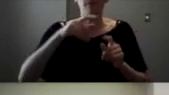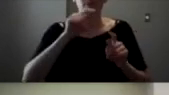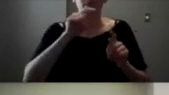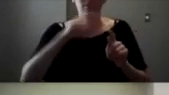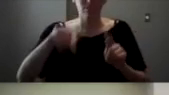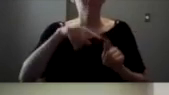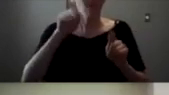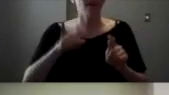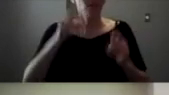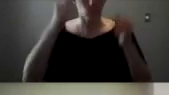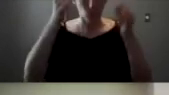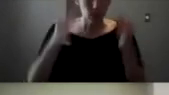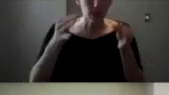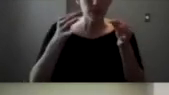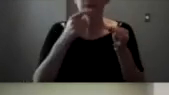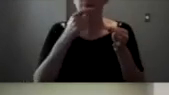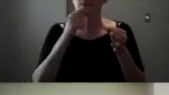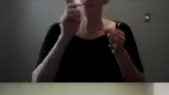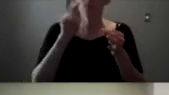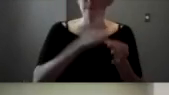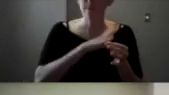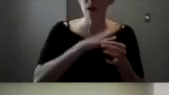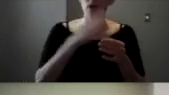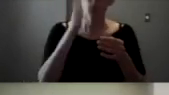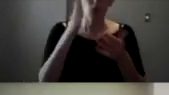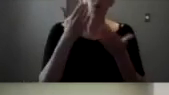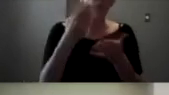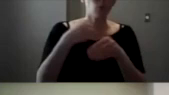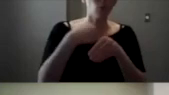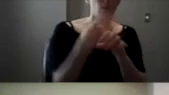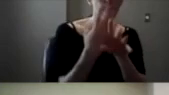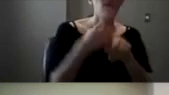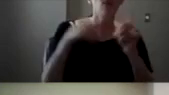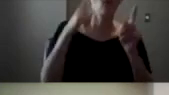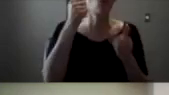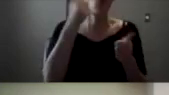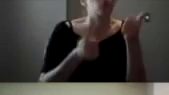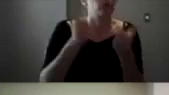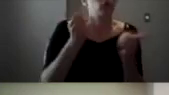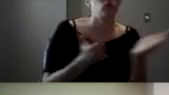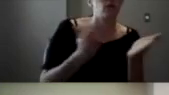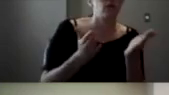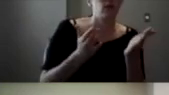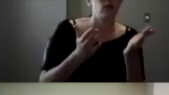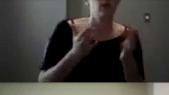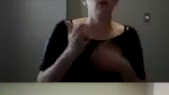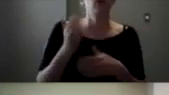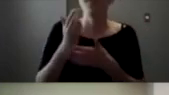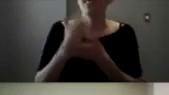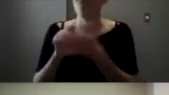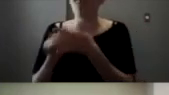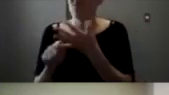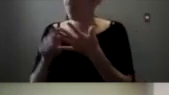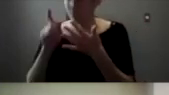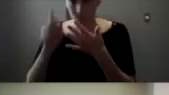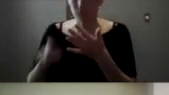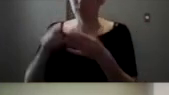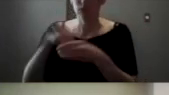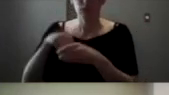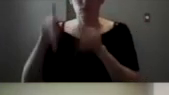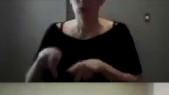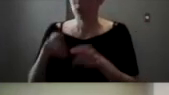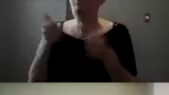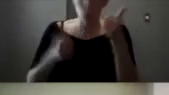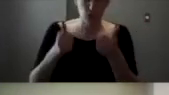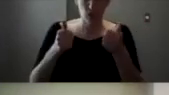which services you're going to try to do remotely as opposed to those which necessarily need to be done in person.